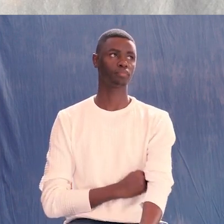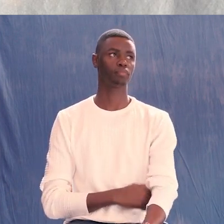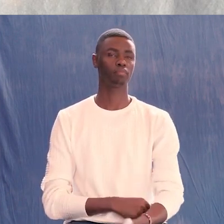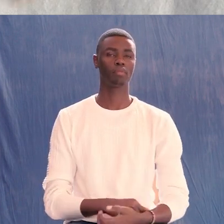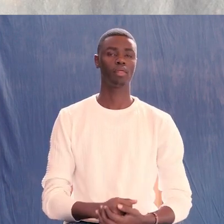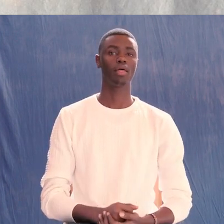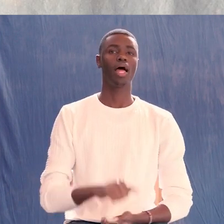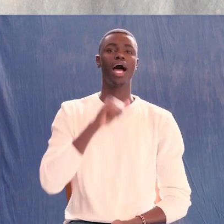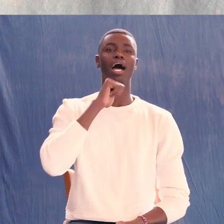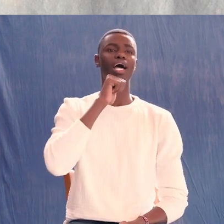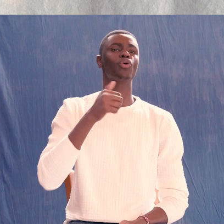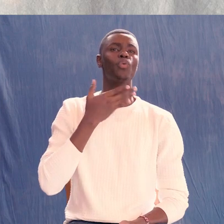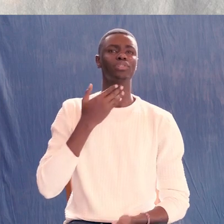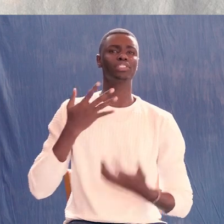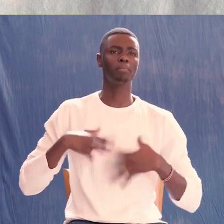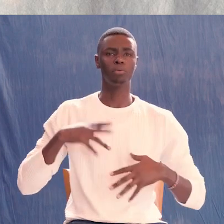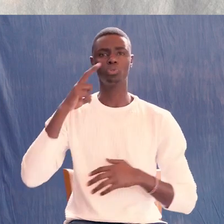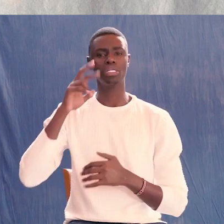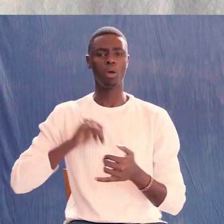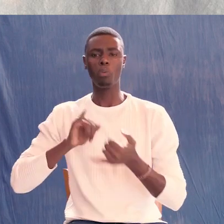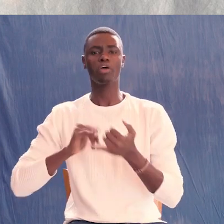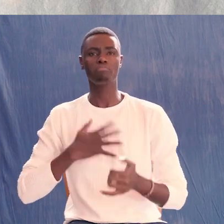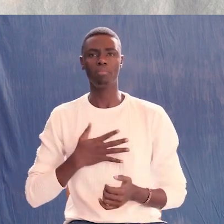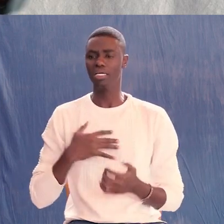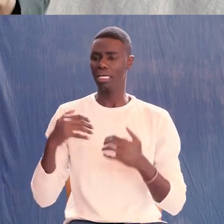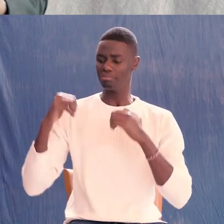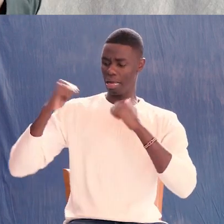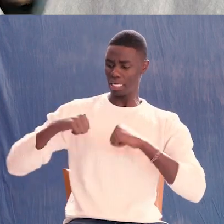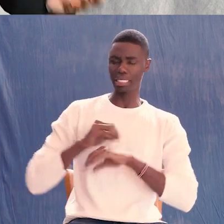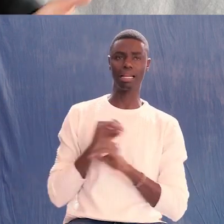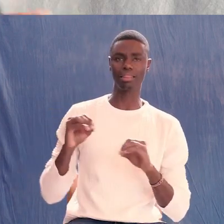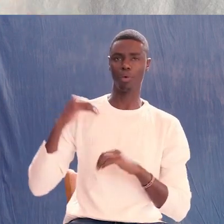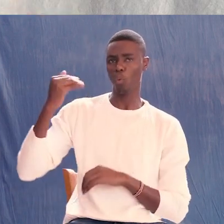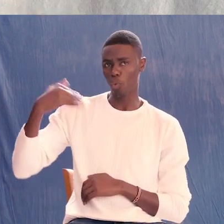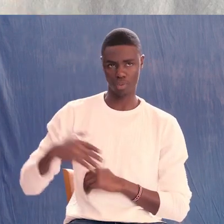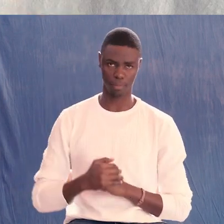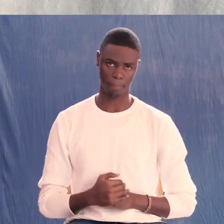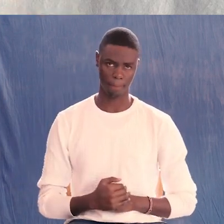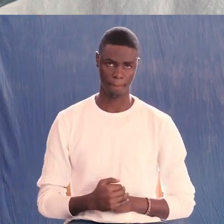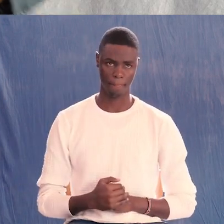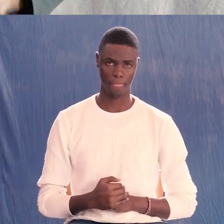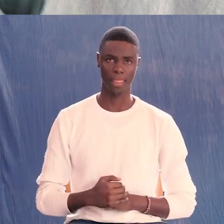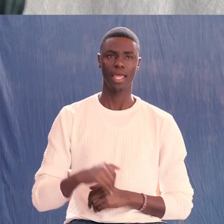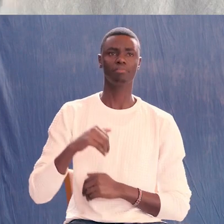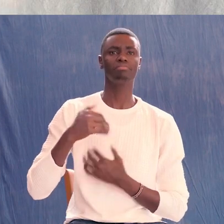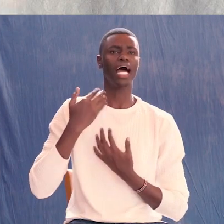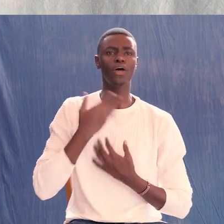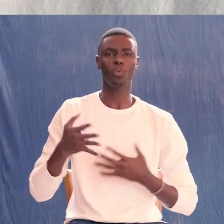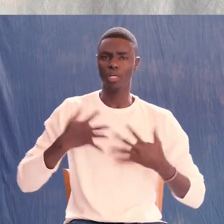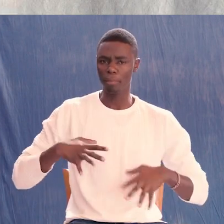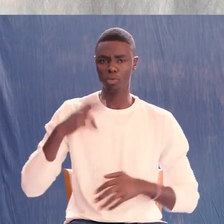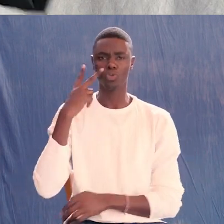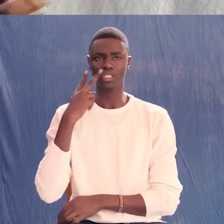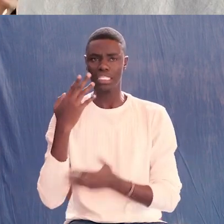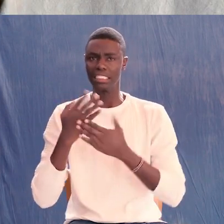I don't want people to see that my wife and I don't agree all the time. I don't want people to see that